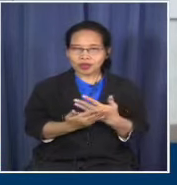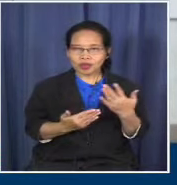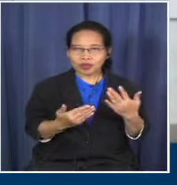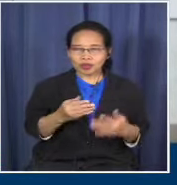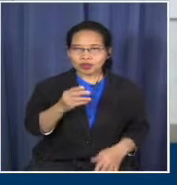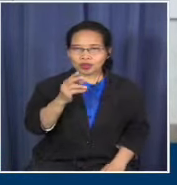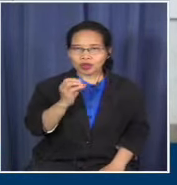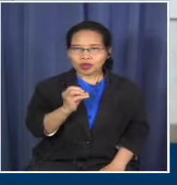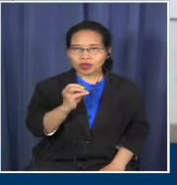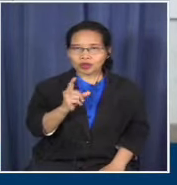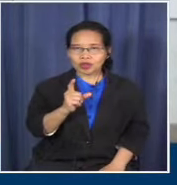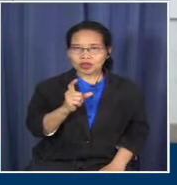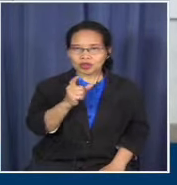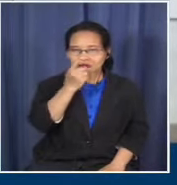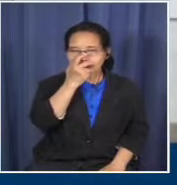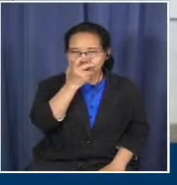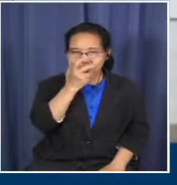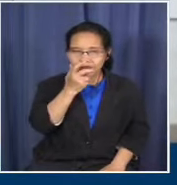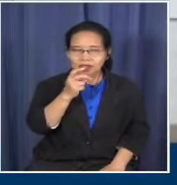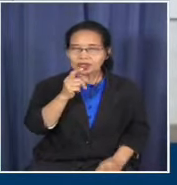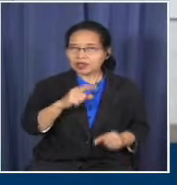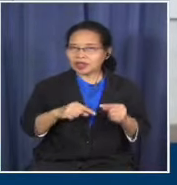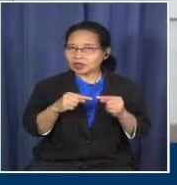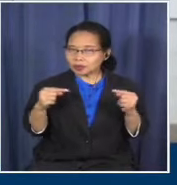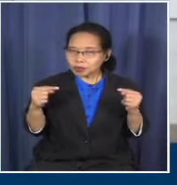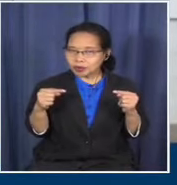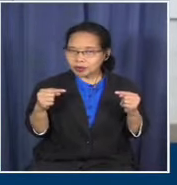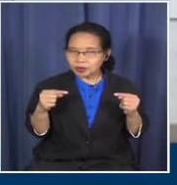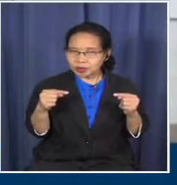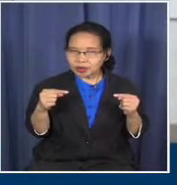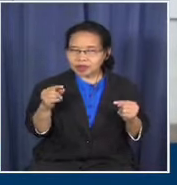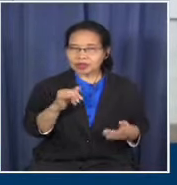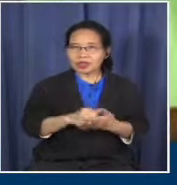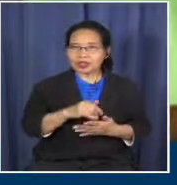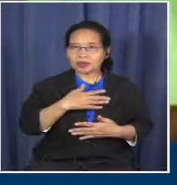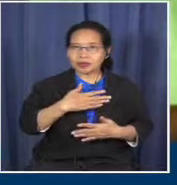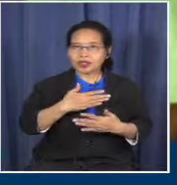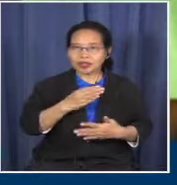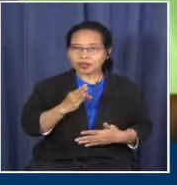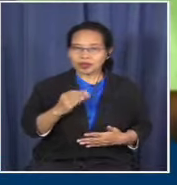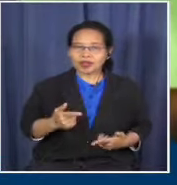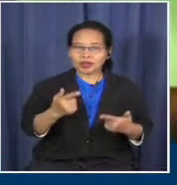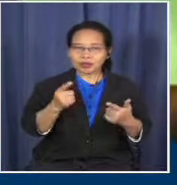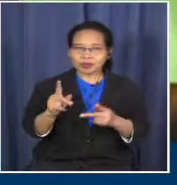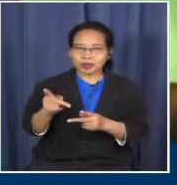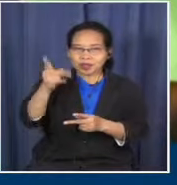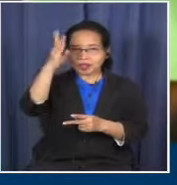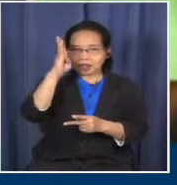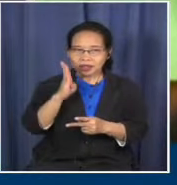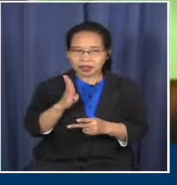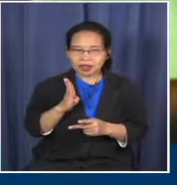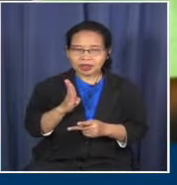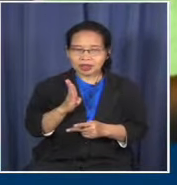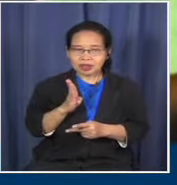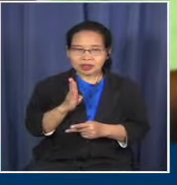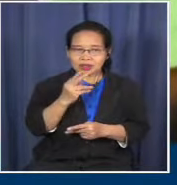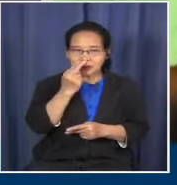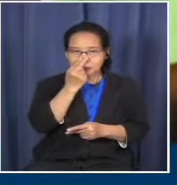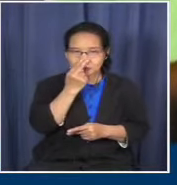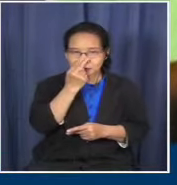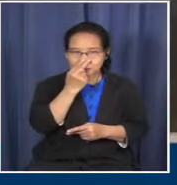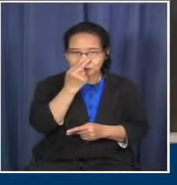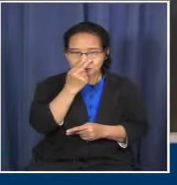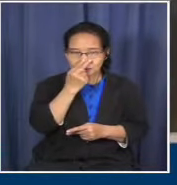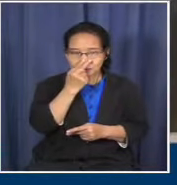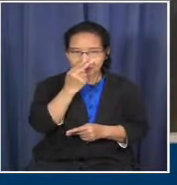You cannot deny it. The Bible calls it the breath of life, and we call it oxygen. You cannot deny that it is the